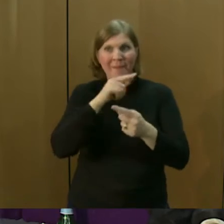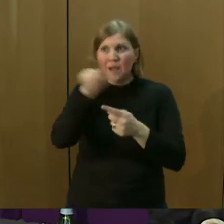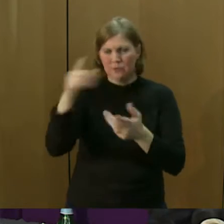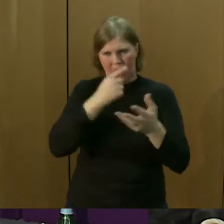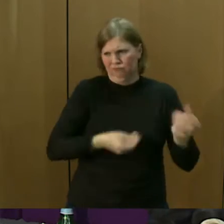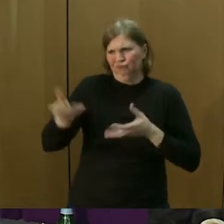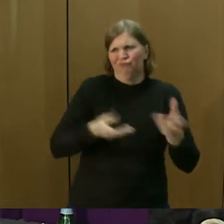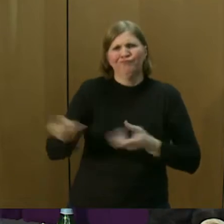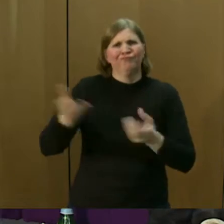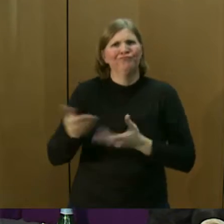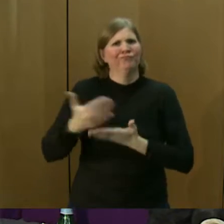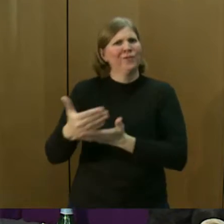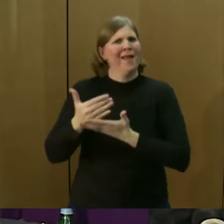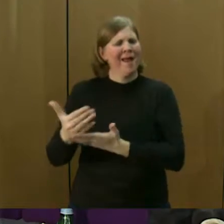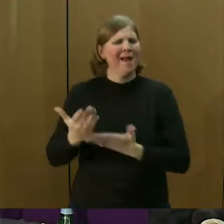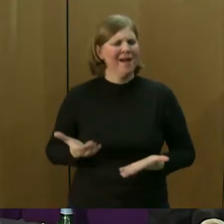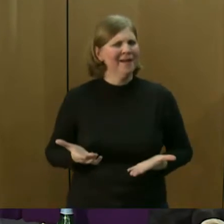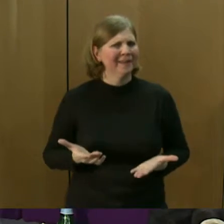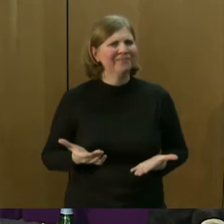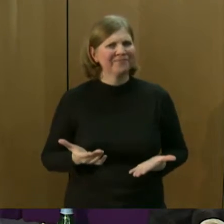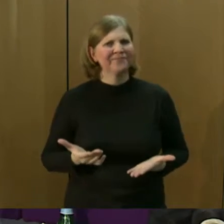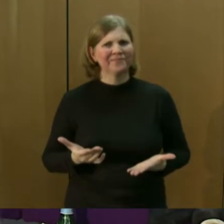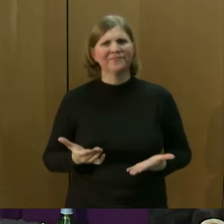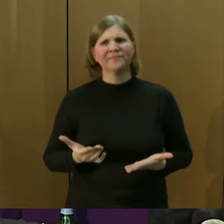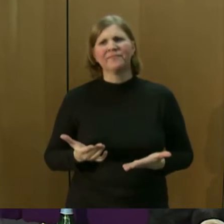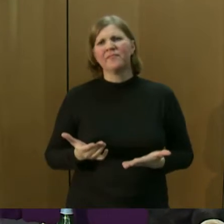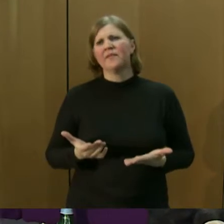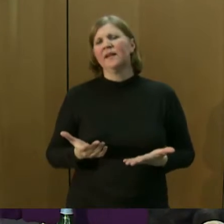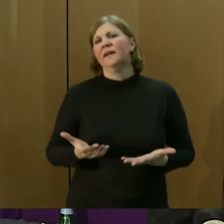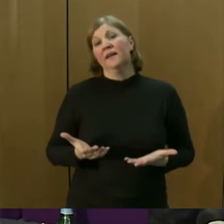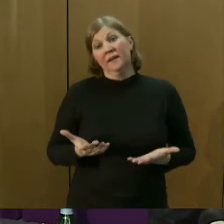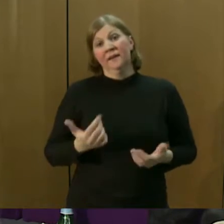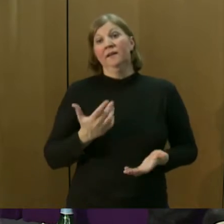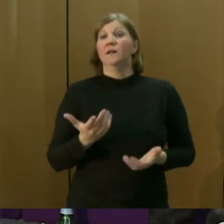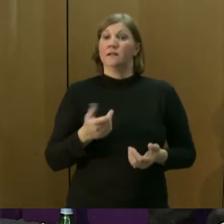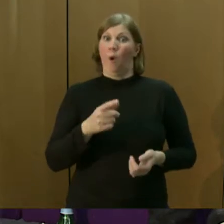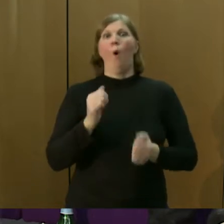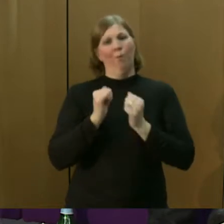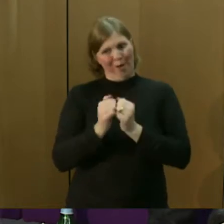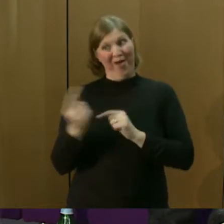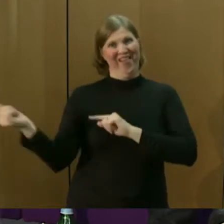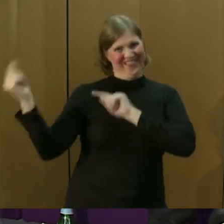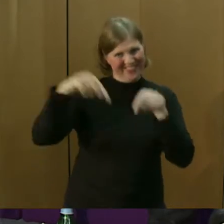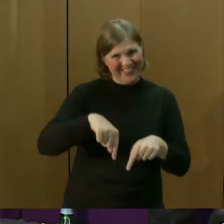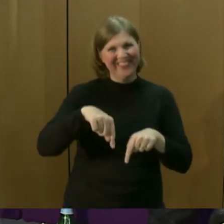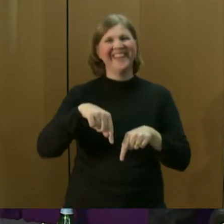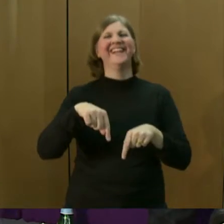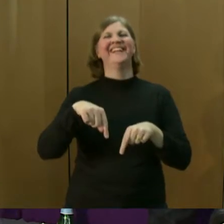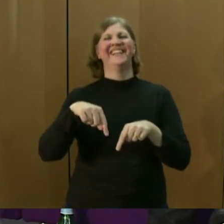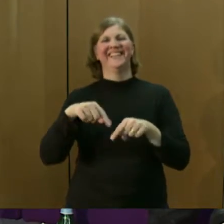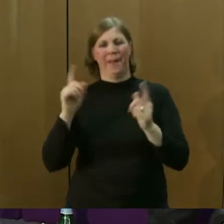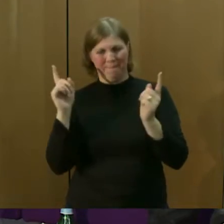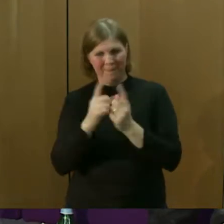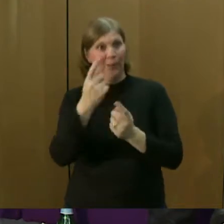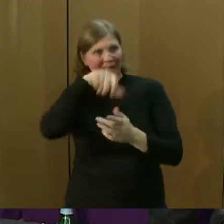just come and speak to the Fringe Society, come and speak to Barry, to Rachel, to myself, as